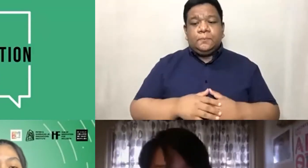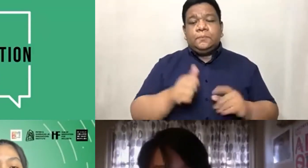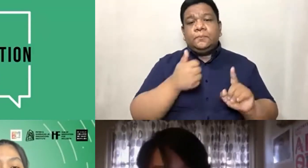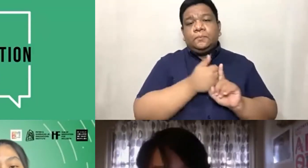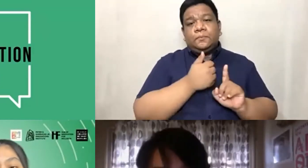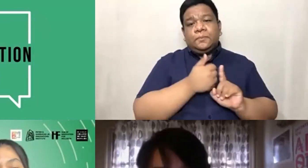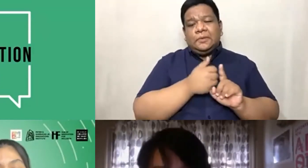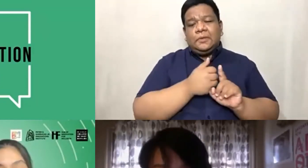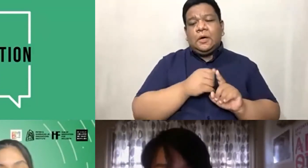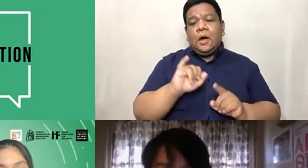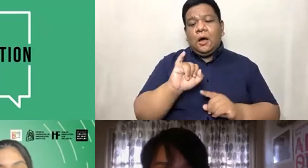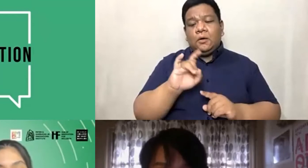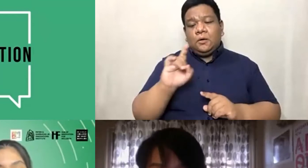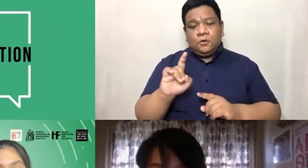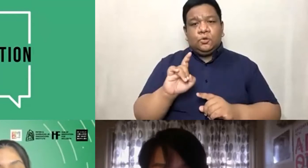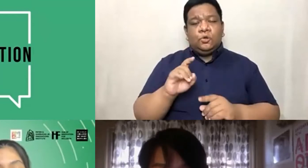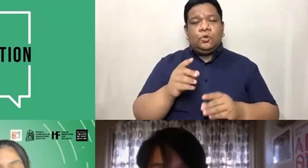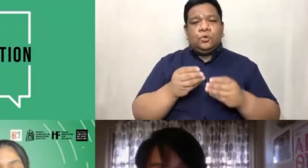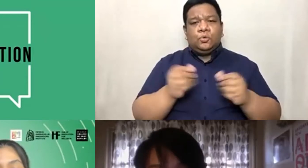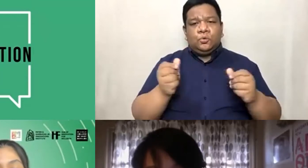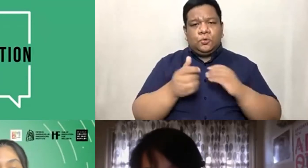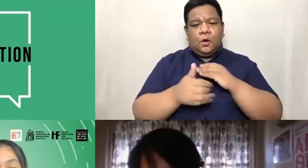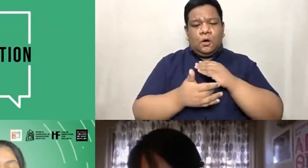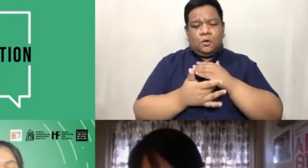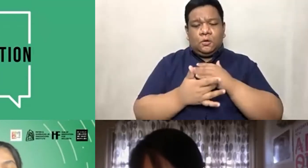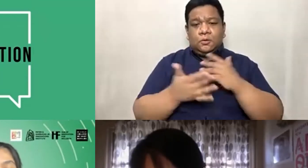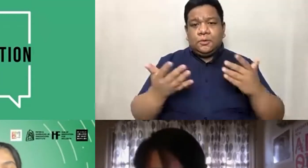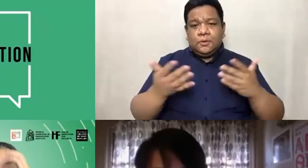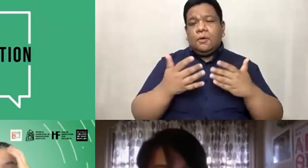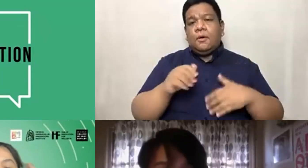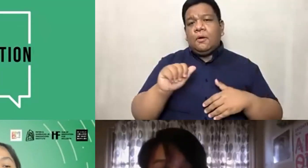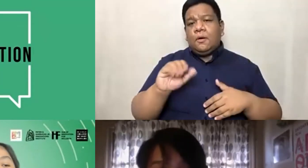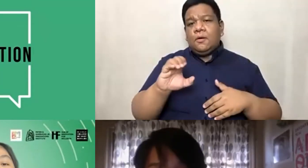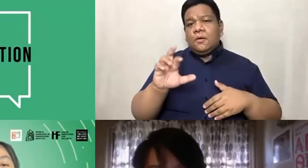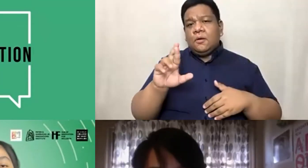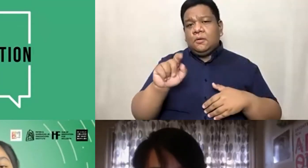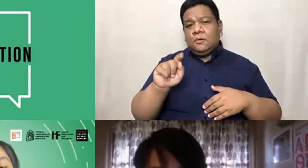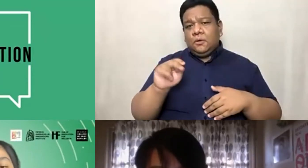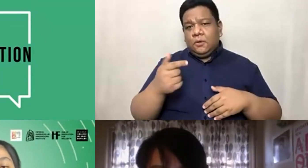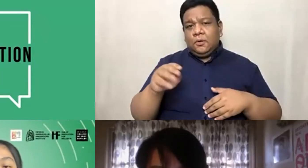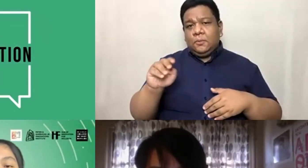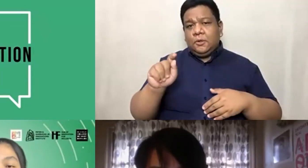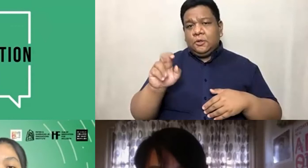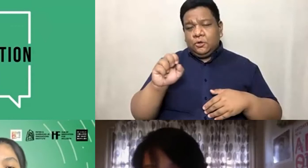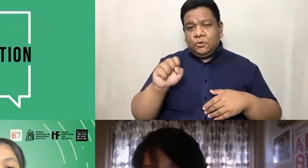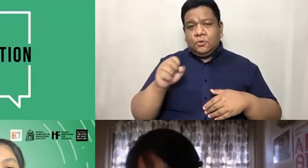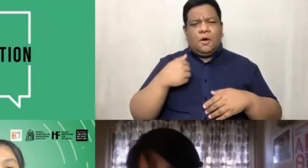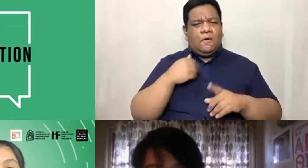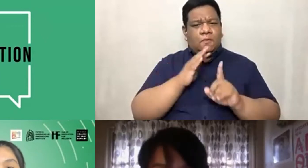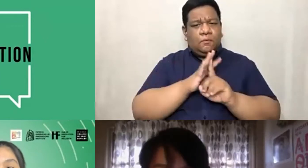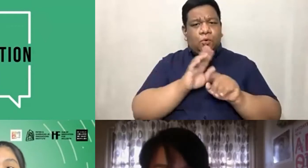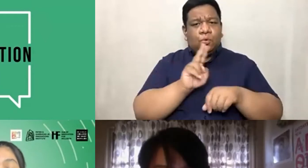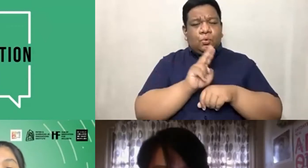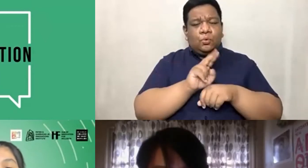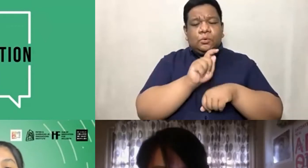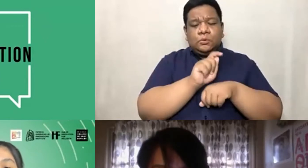industrial designer and solutions architect at Accelerating Makers. He is a huge fan of using traditional and